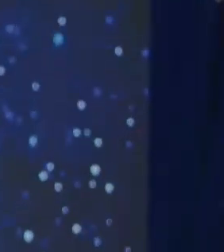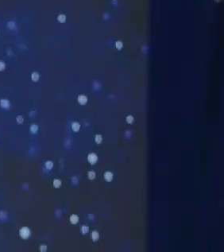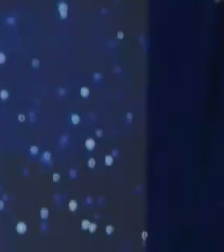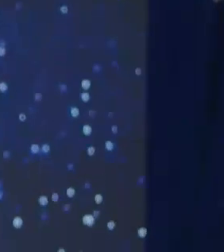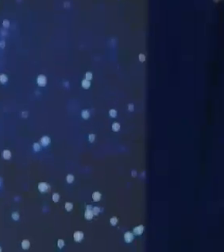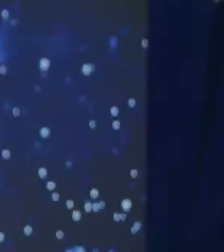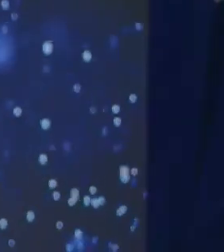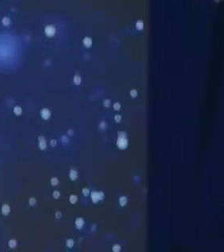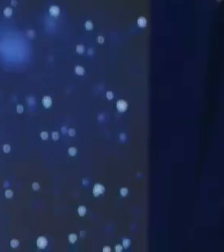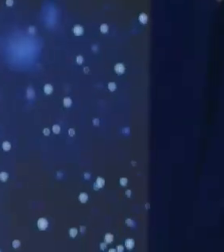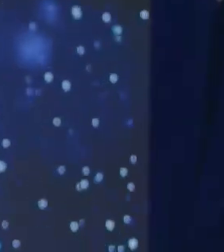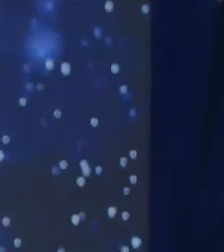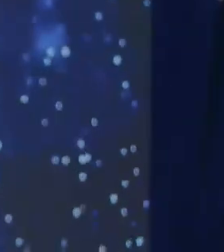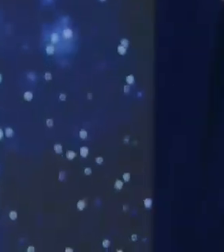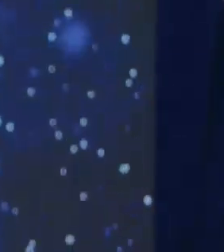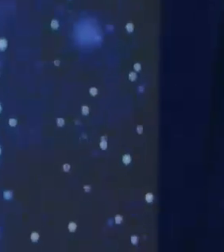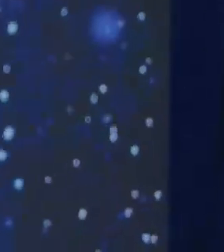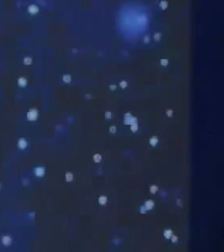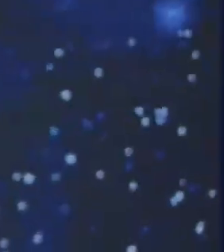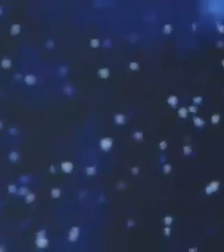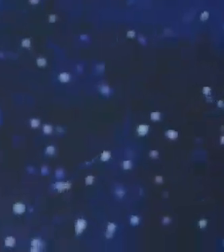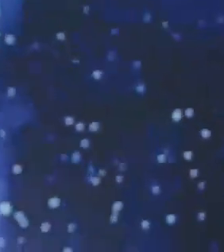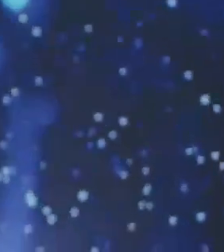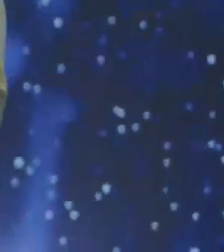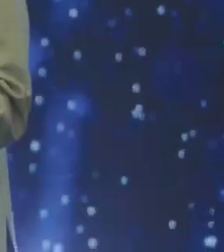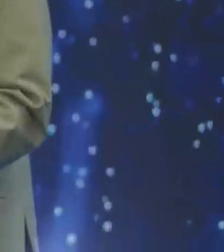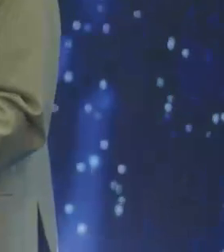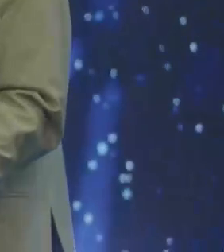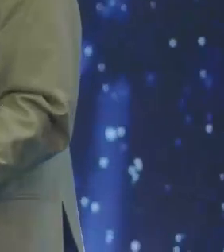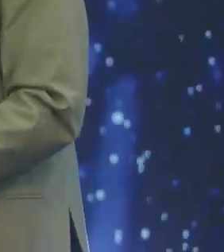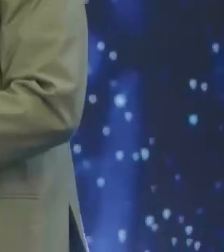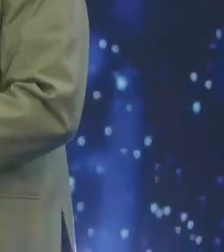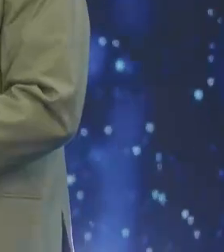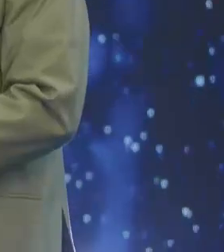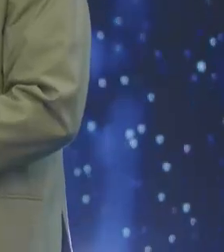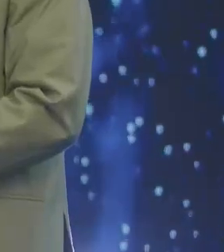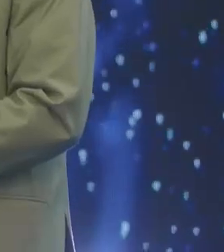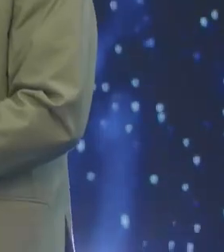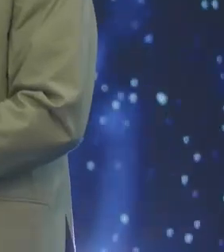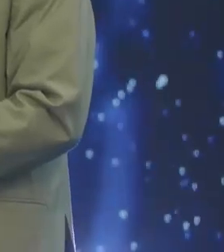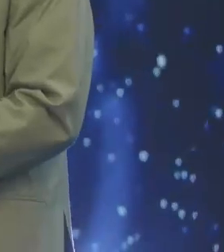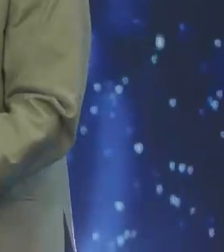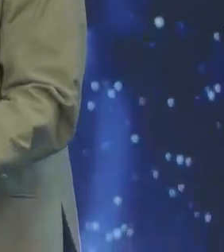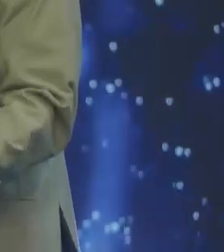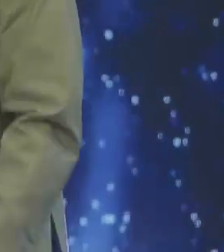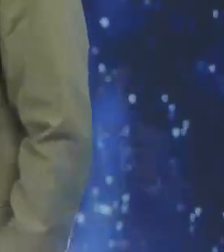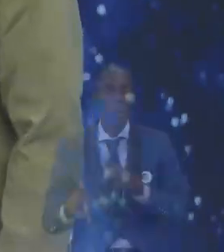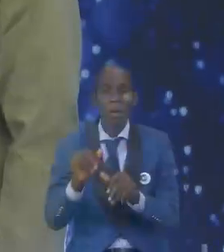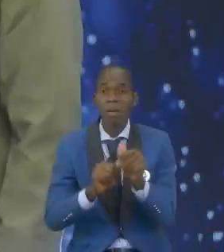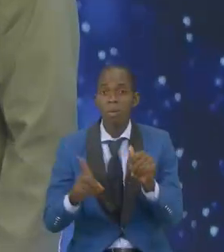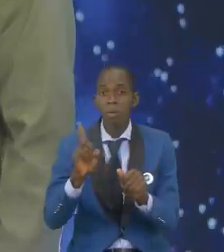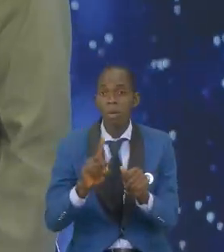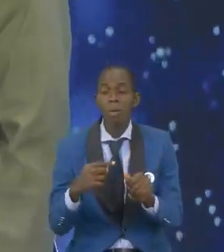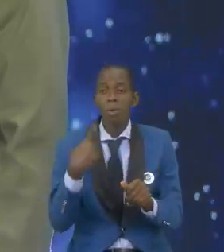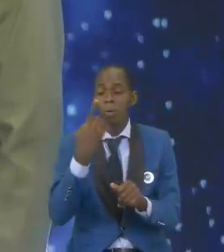people everywhere. And the people are not, they don't even understand the rapture. They are not